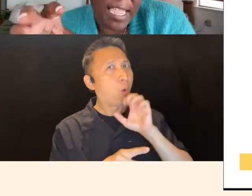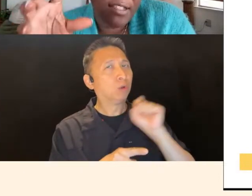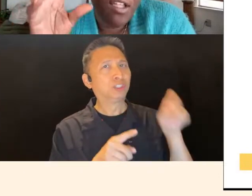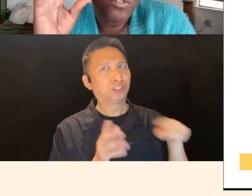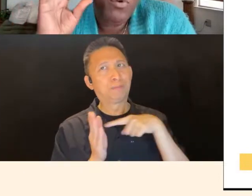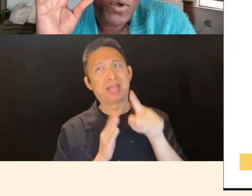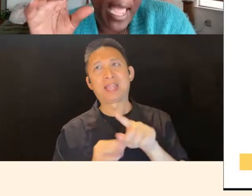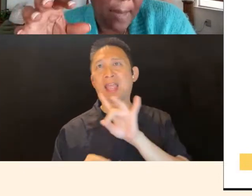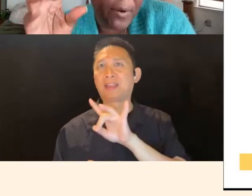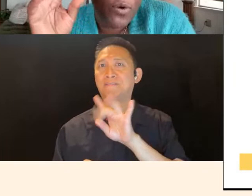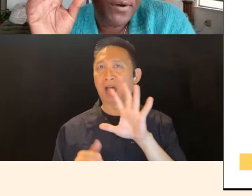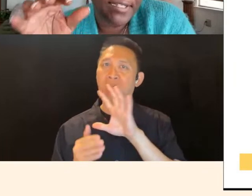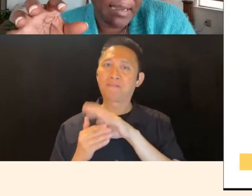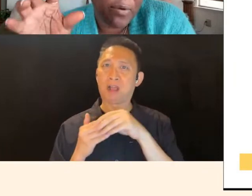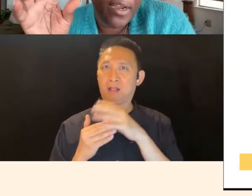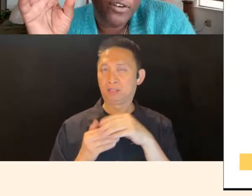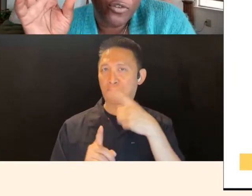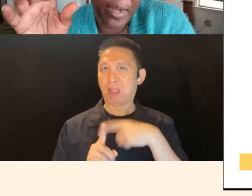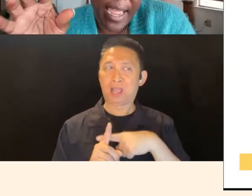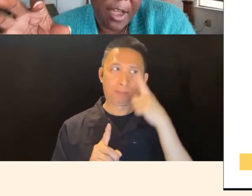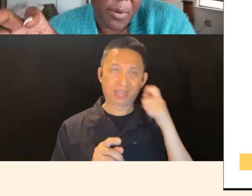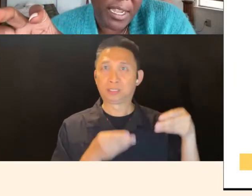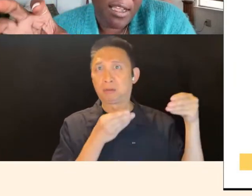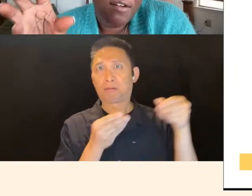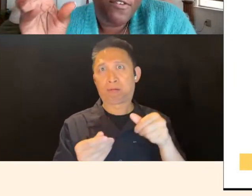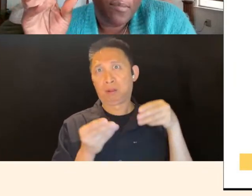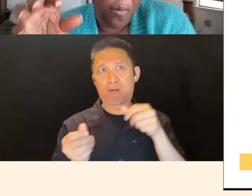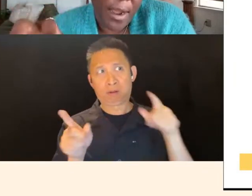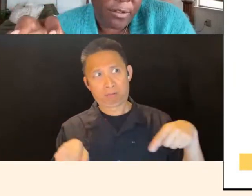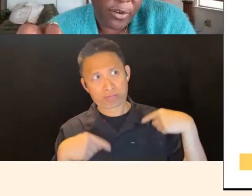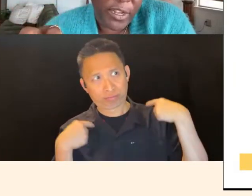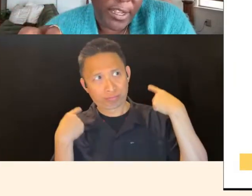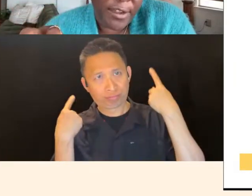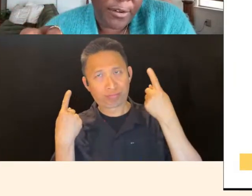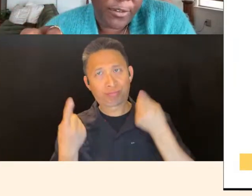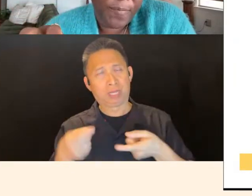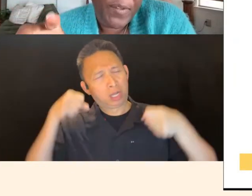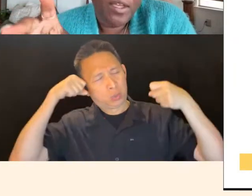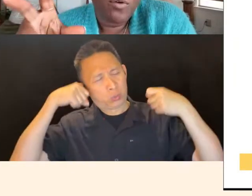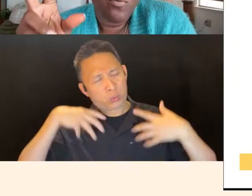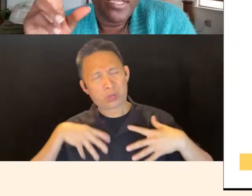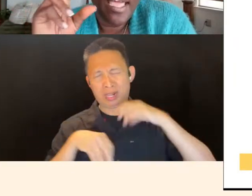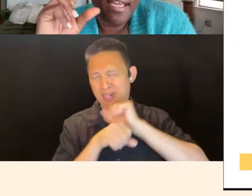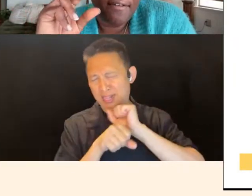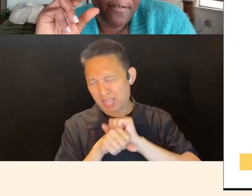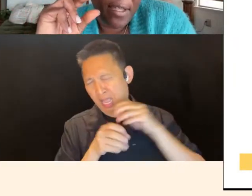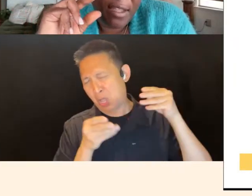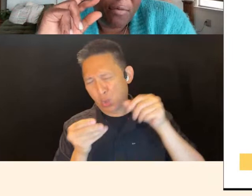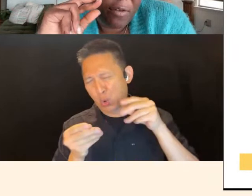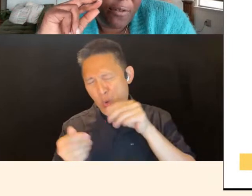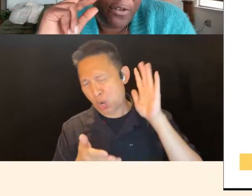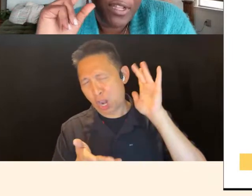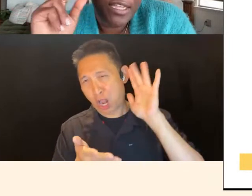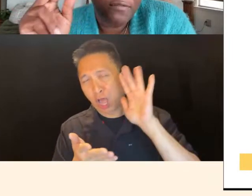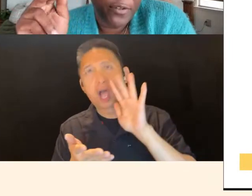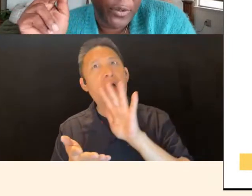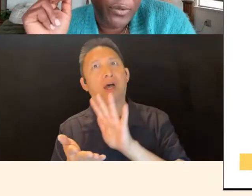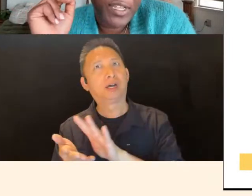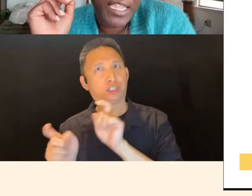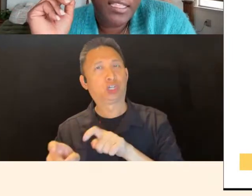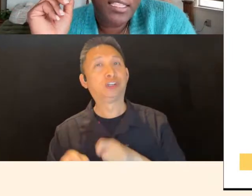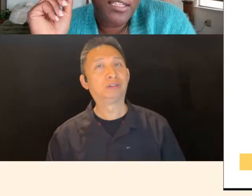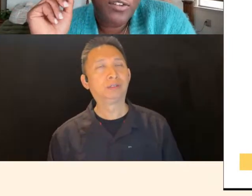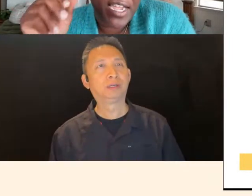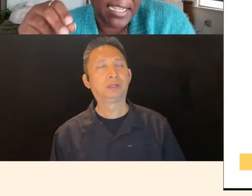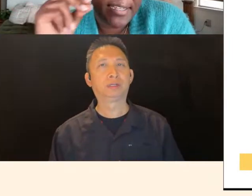paid in through her capital, her labor, and her sweat equity for the prior 30 years. We have it reversed and